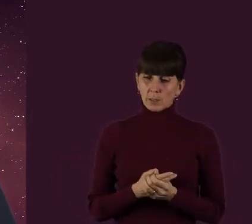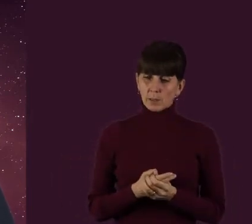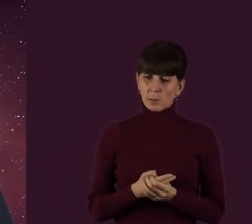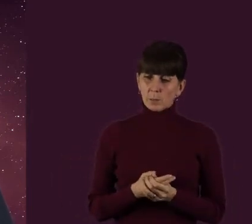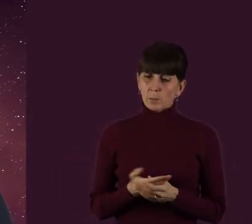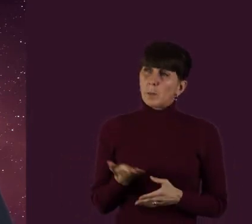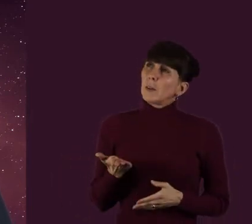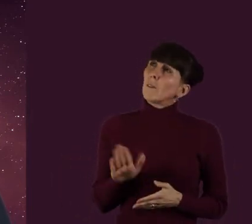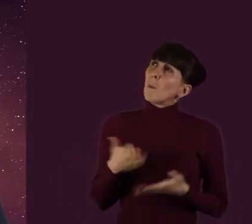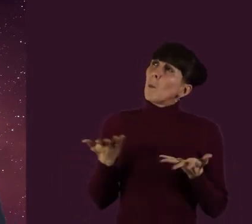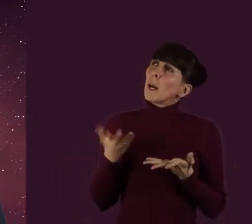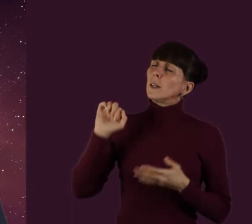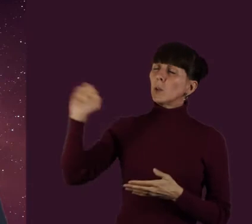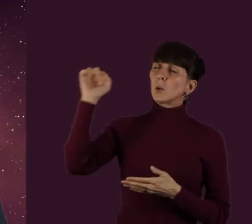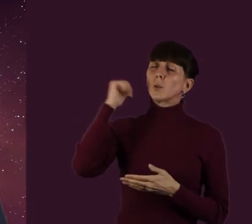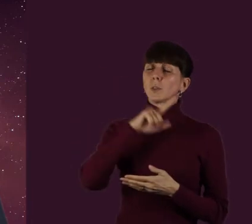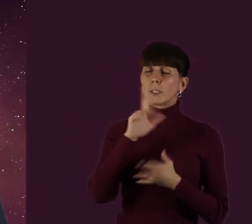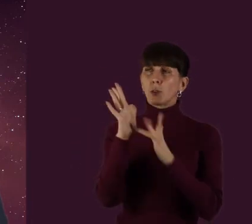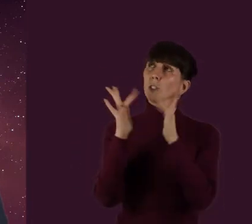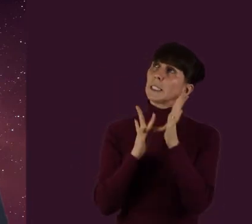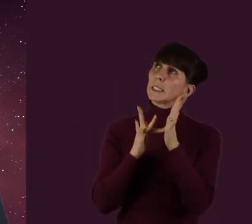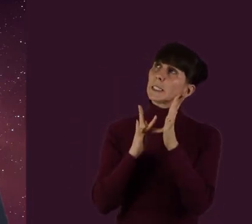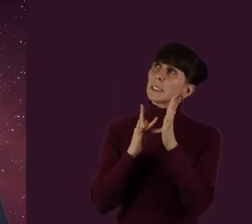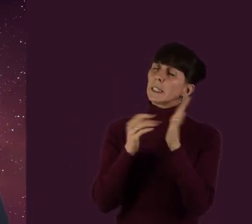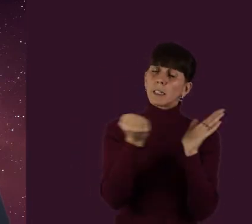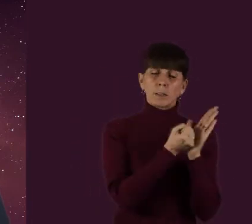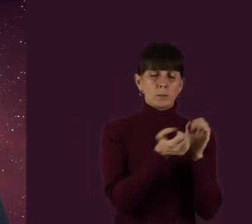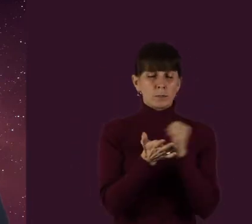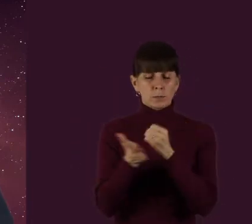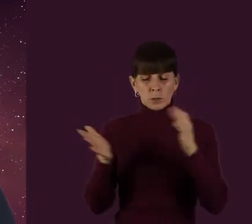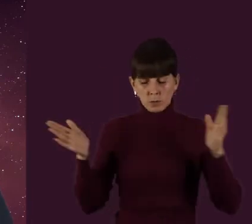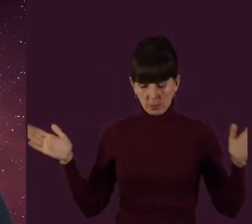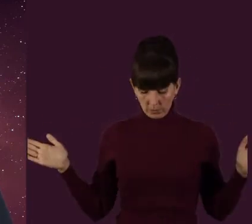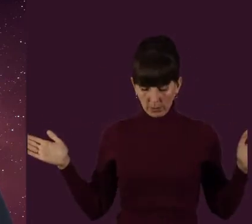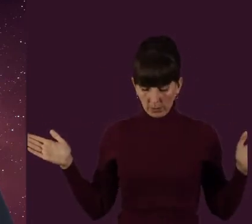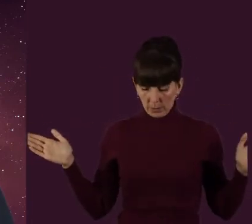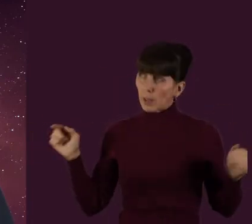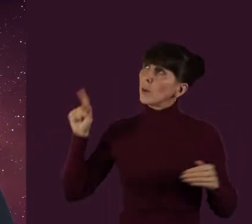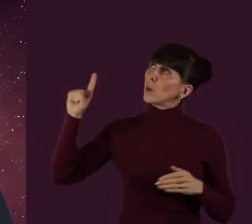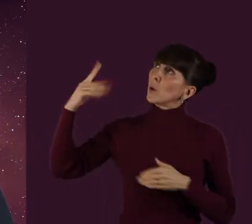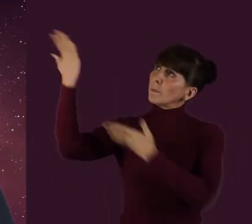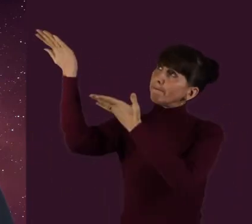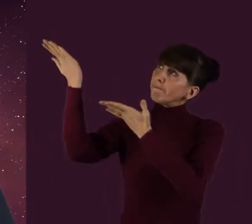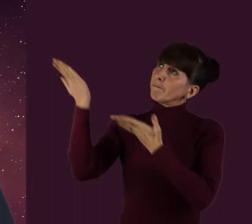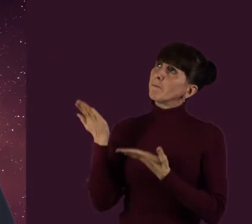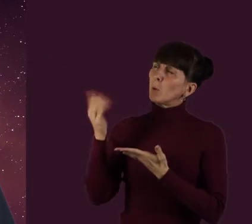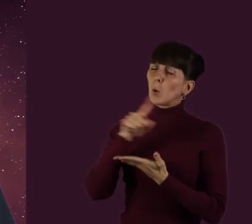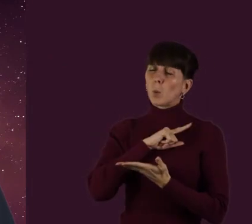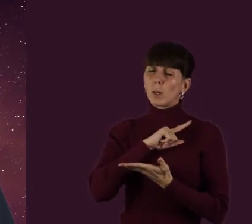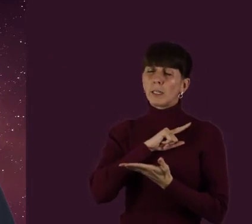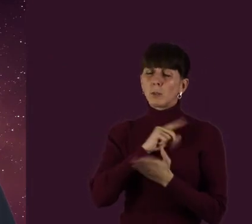Son, Jesus, through the sacrifice he made, and through you sending him to die in our